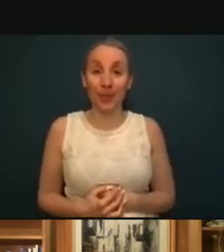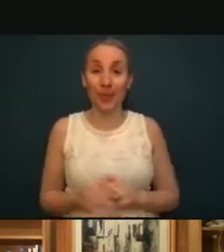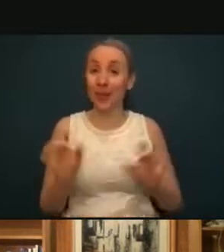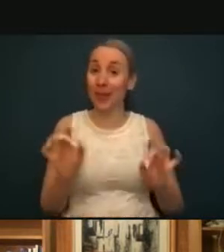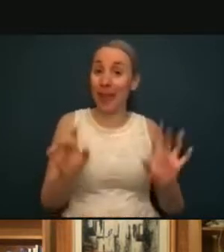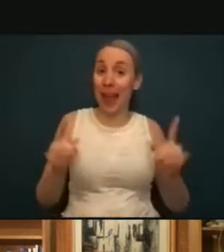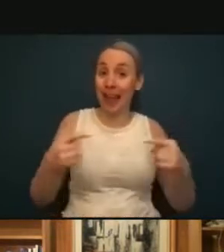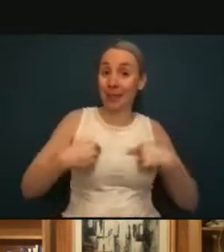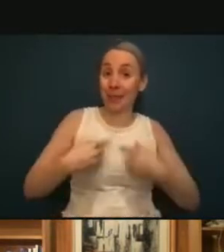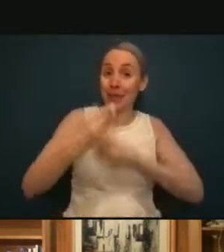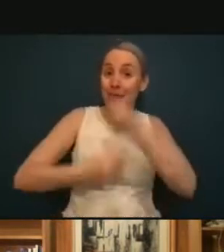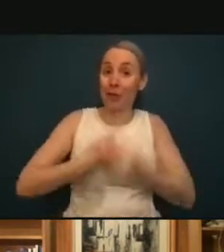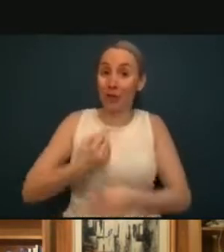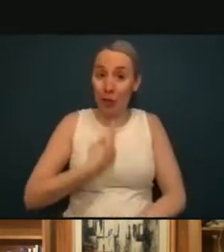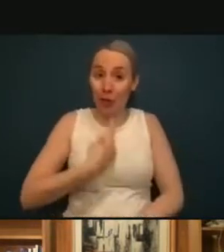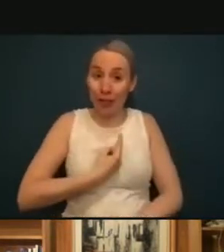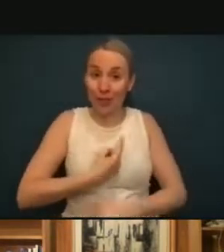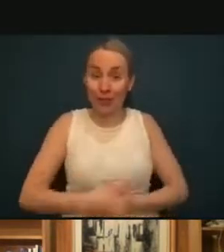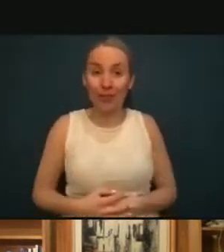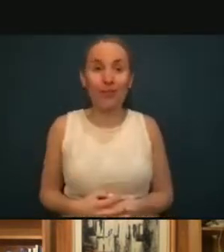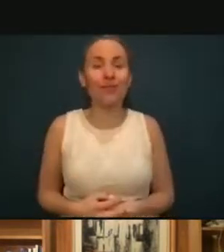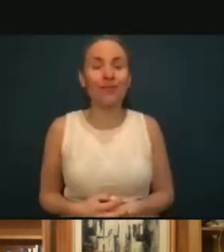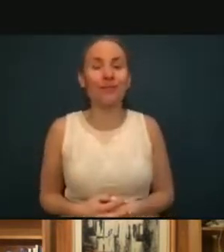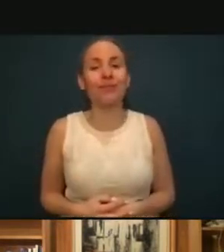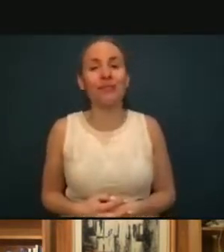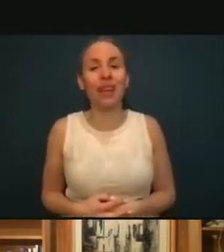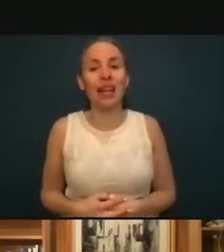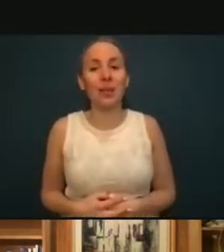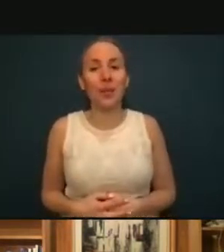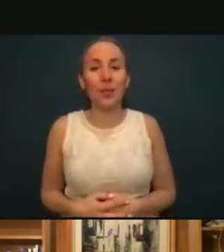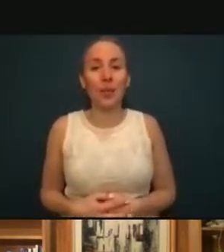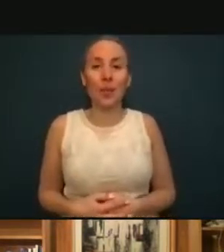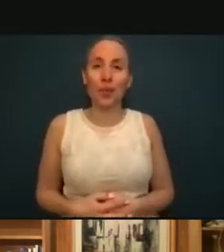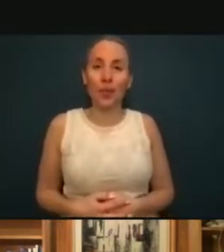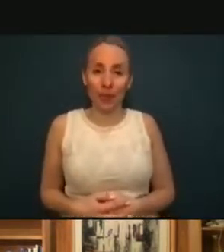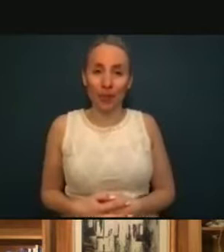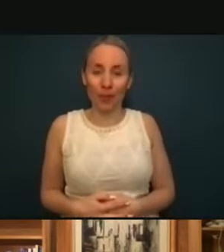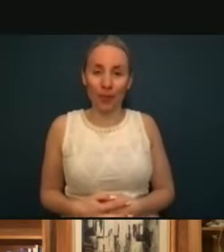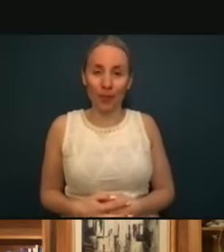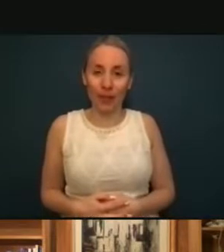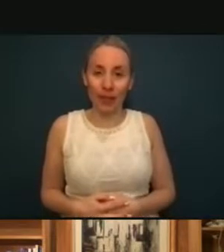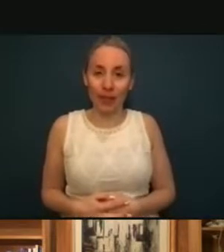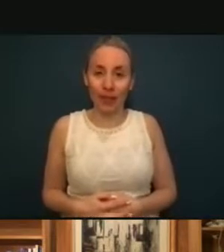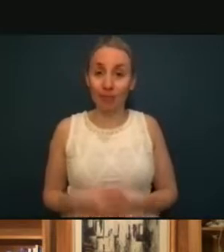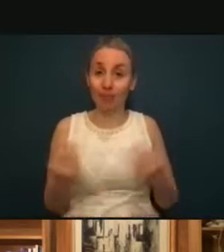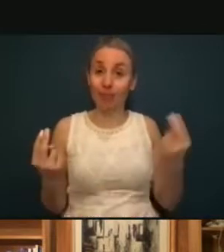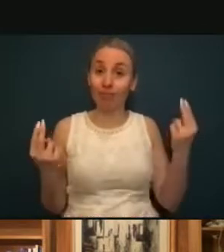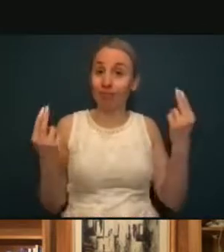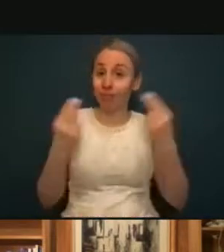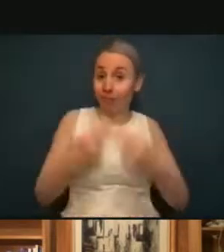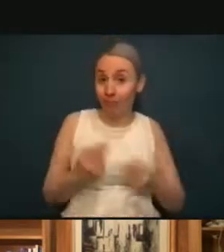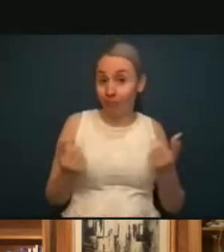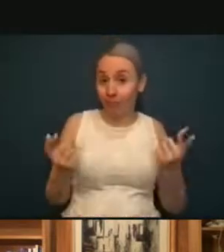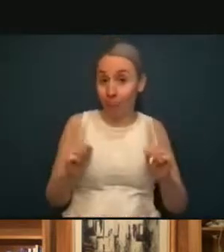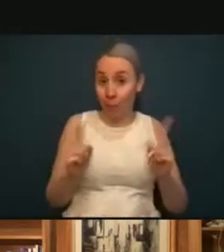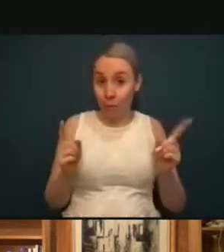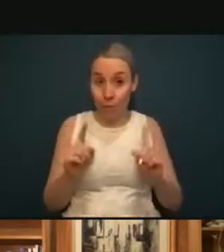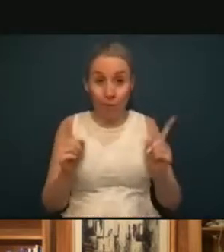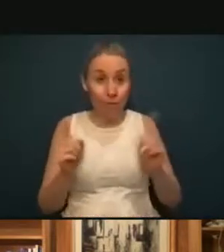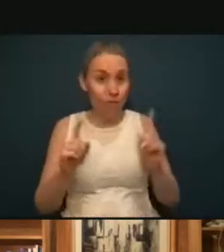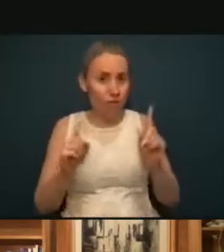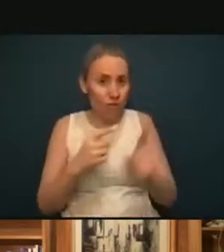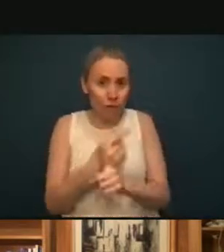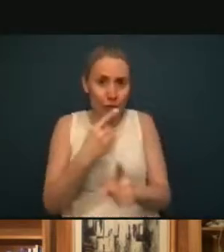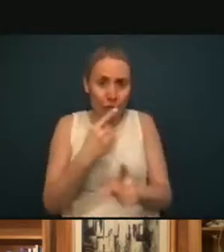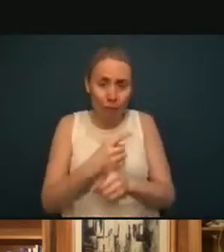my description of myself. Tonight we're going to be delving really deep into how we can